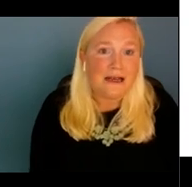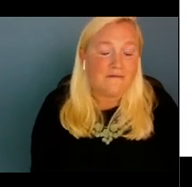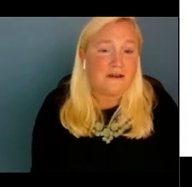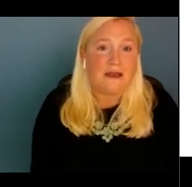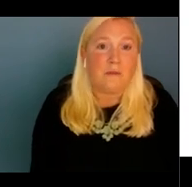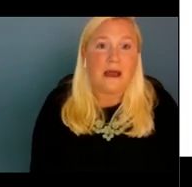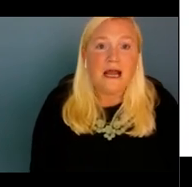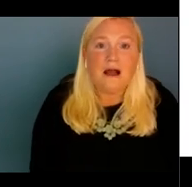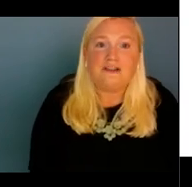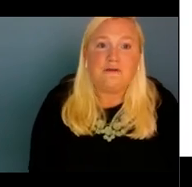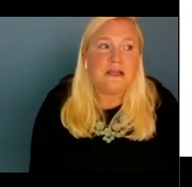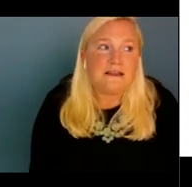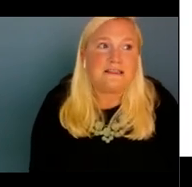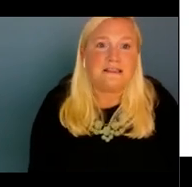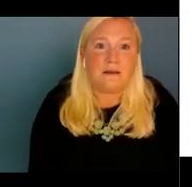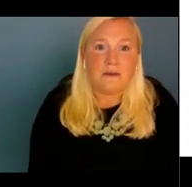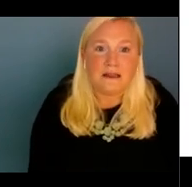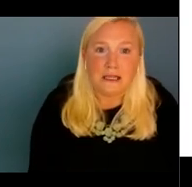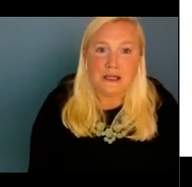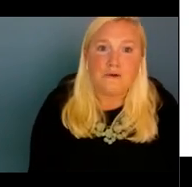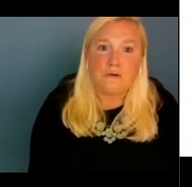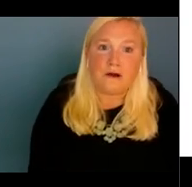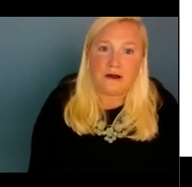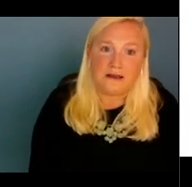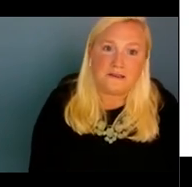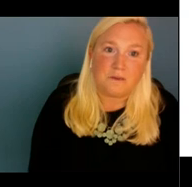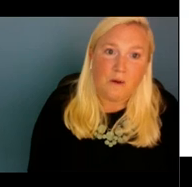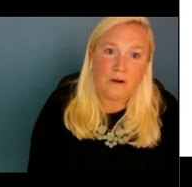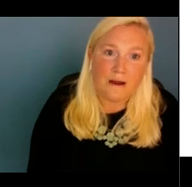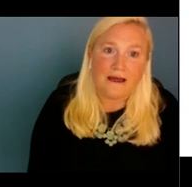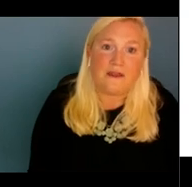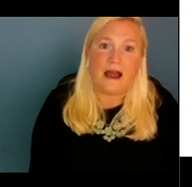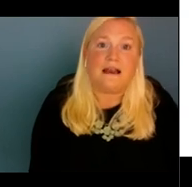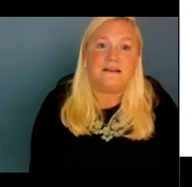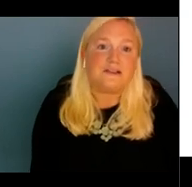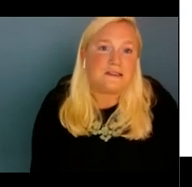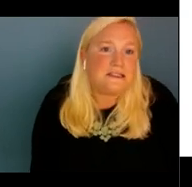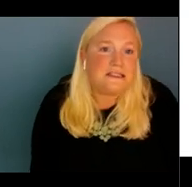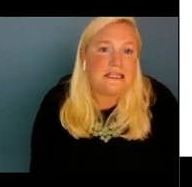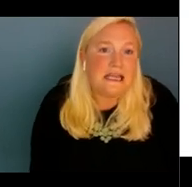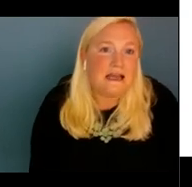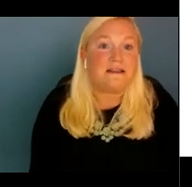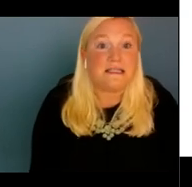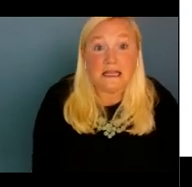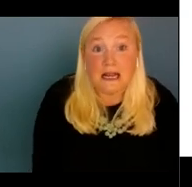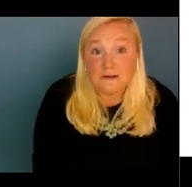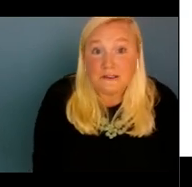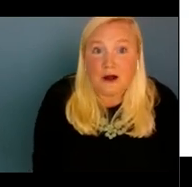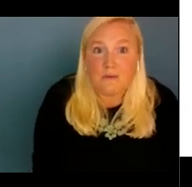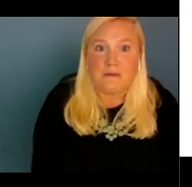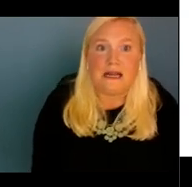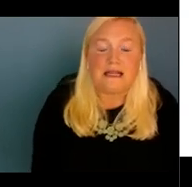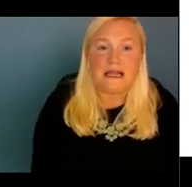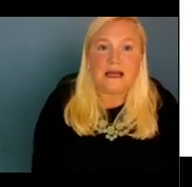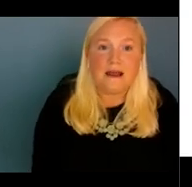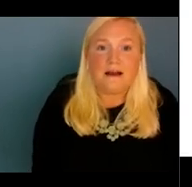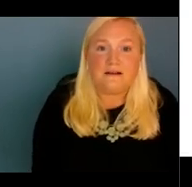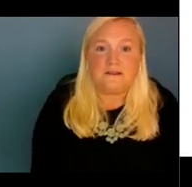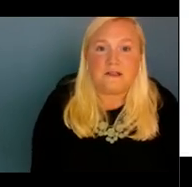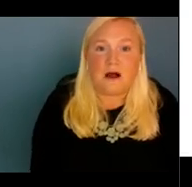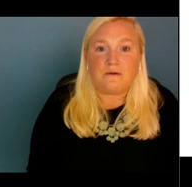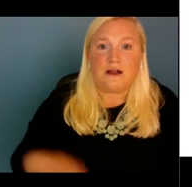HIPAA compliant and everything, but do you think this is something that you could support with, and just seeing if it's in their scope? I